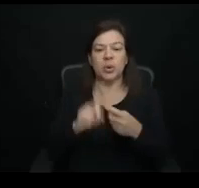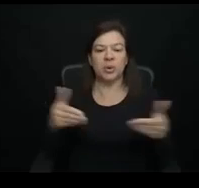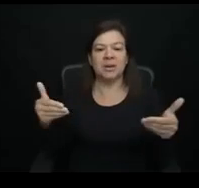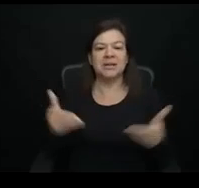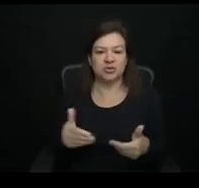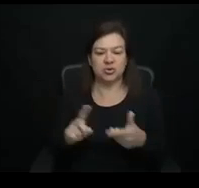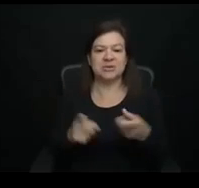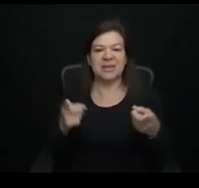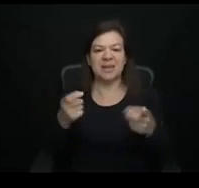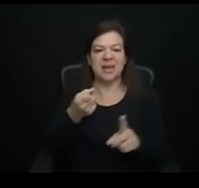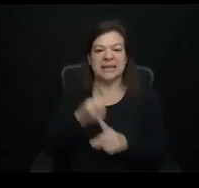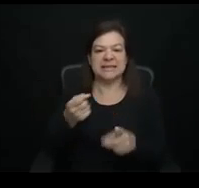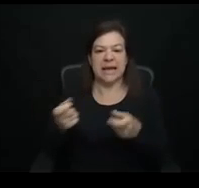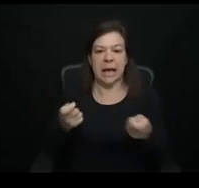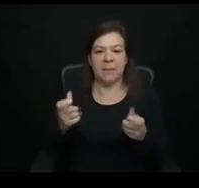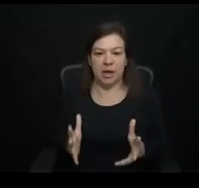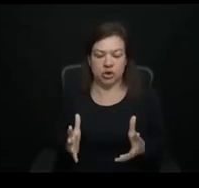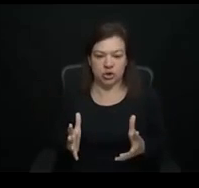those individuals on the next public meeting.